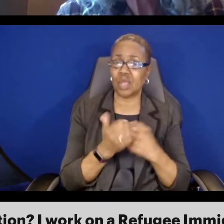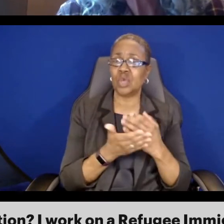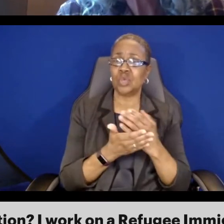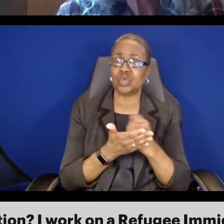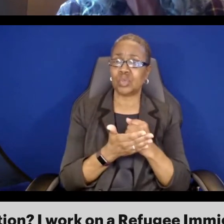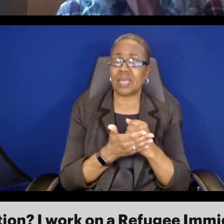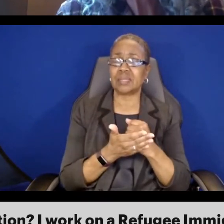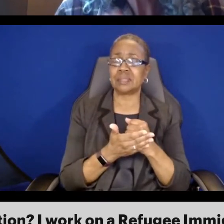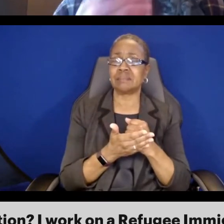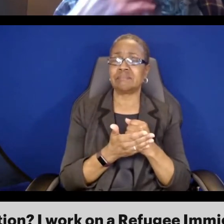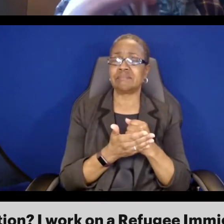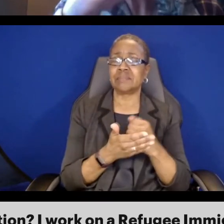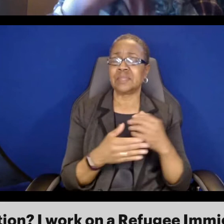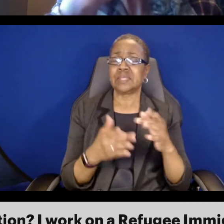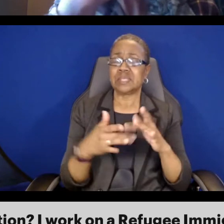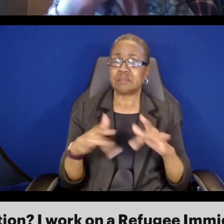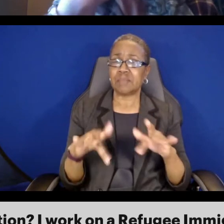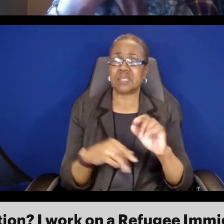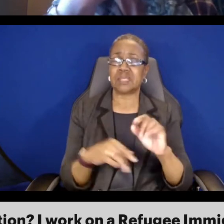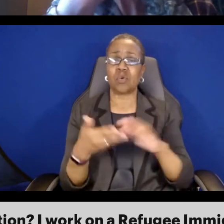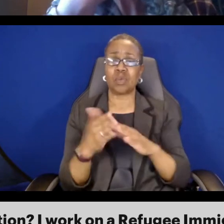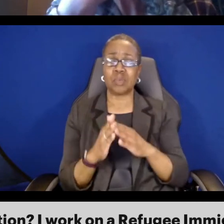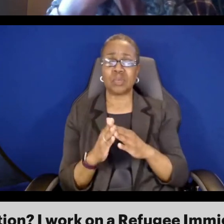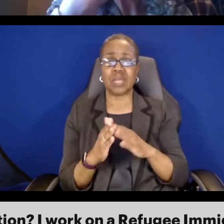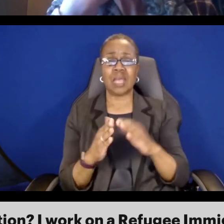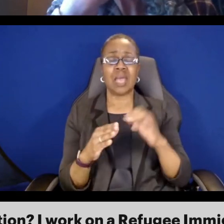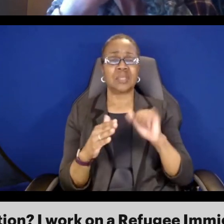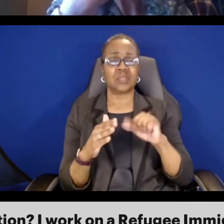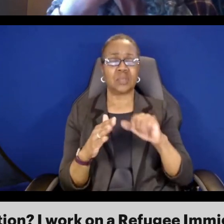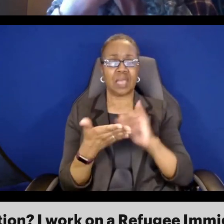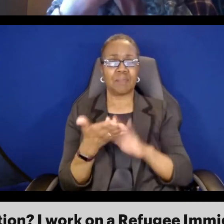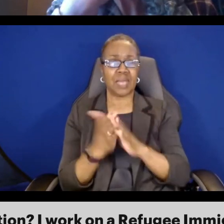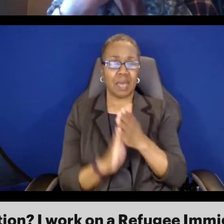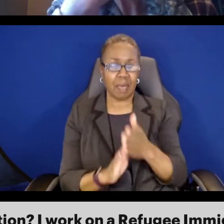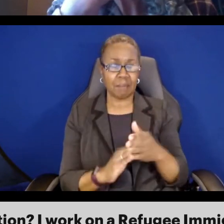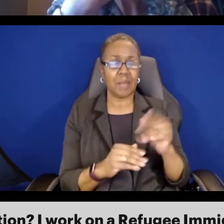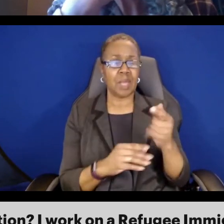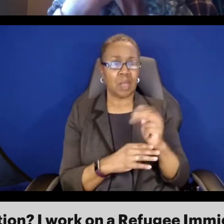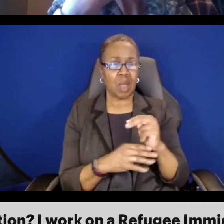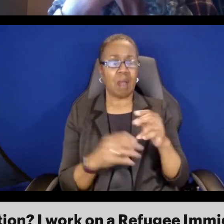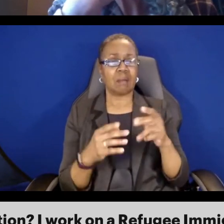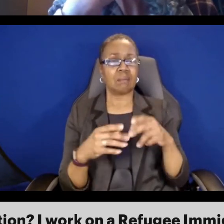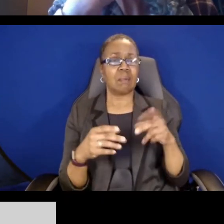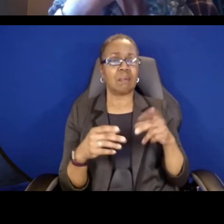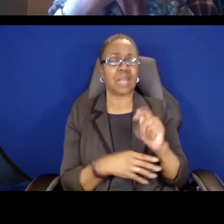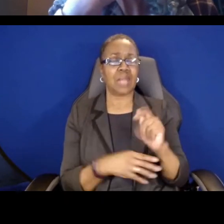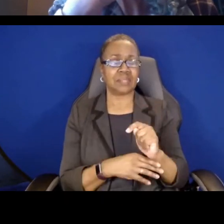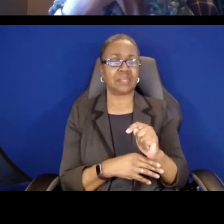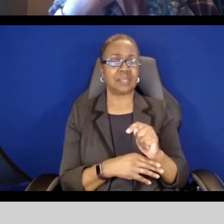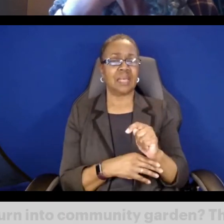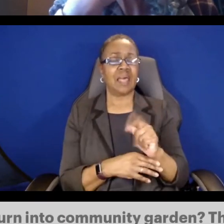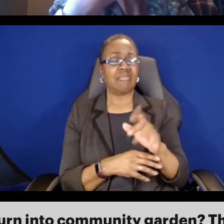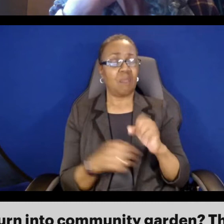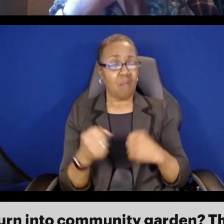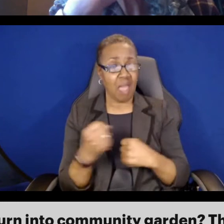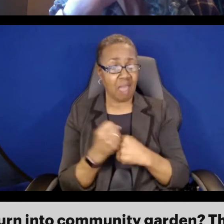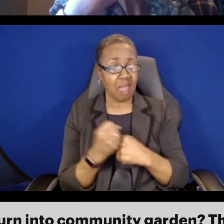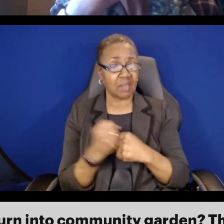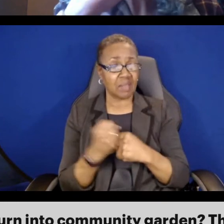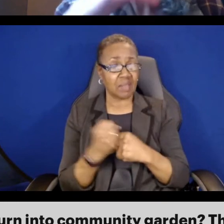community into garden plots. So they've been doing amazing work, and a lot of these gardens are because of their advocacy and commitment to